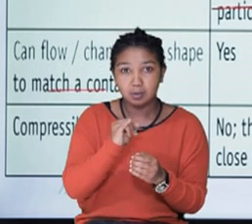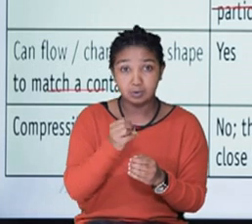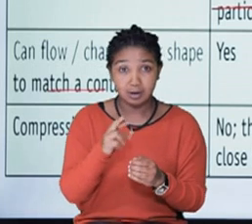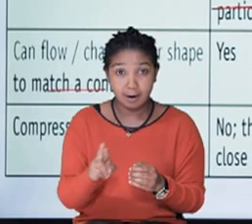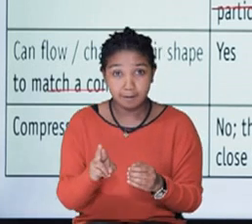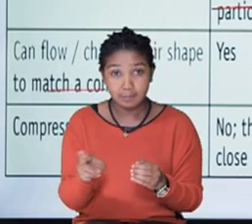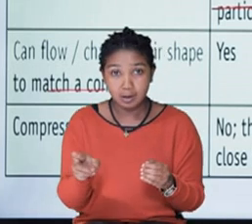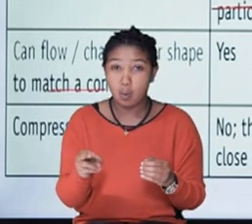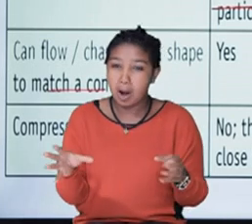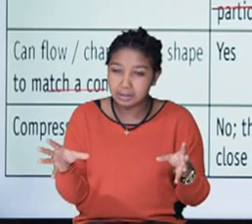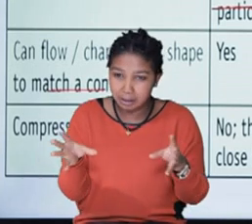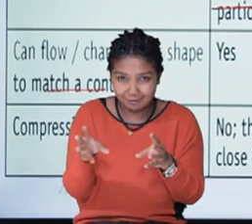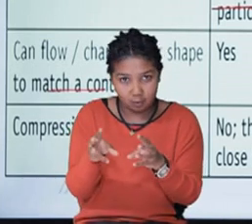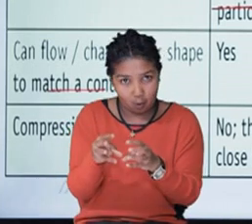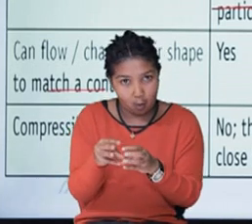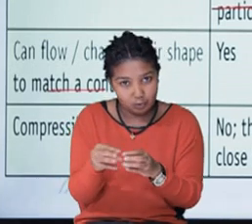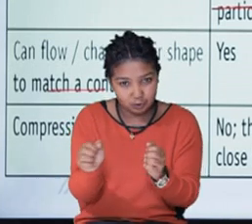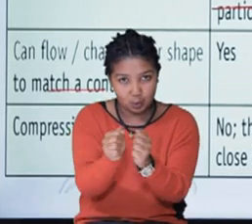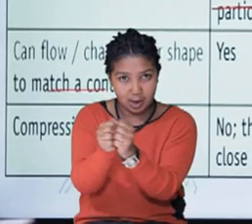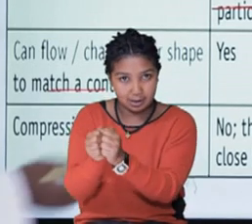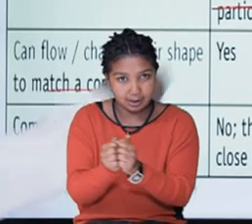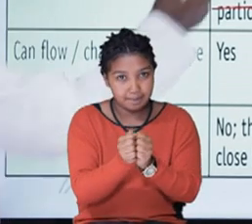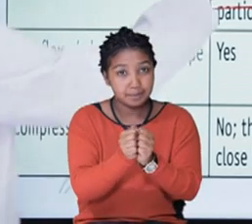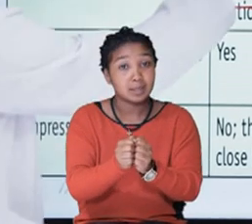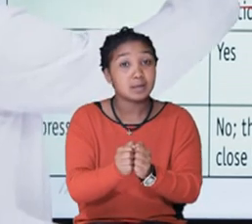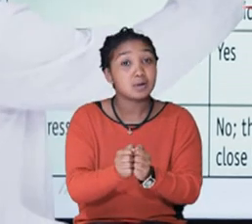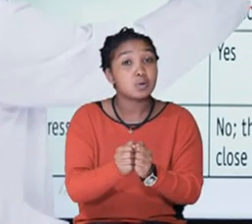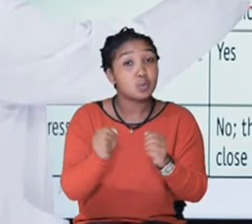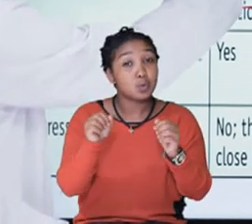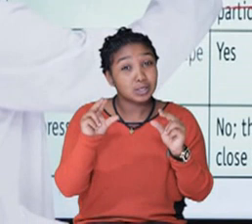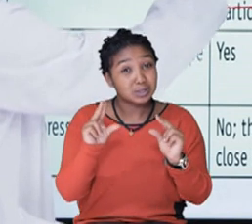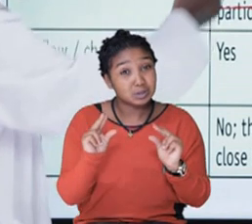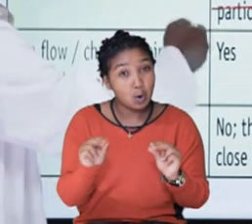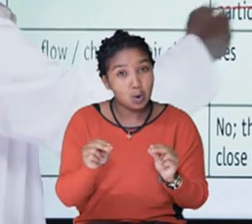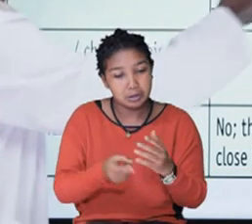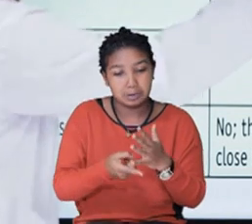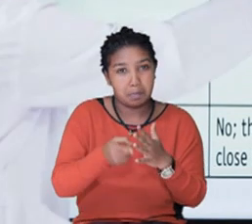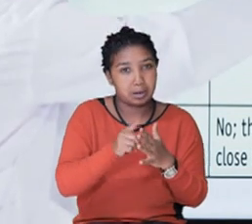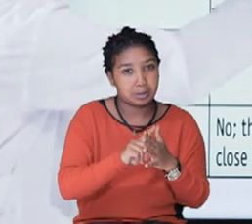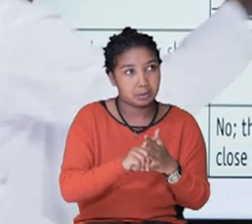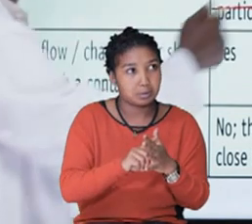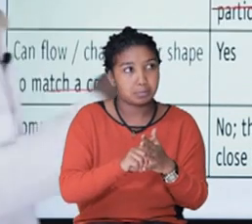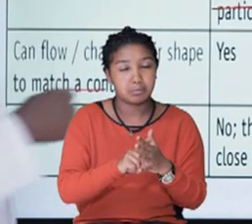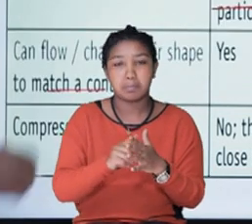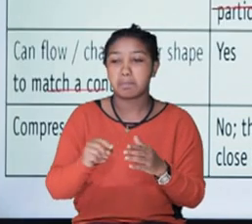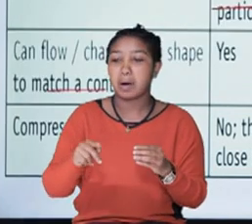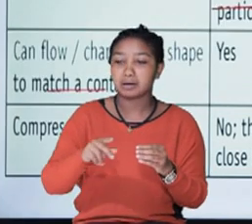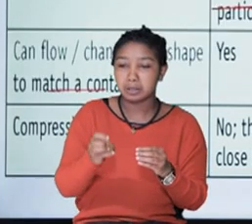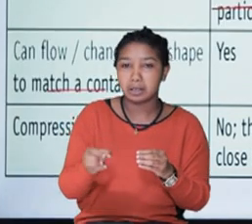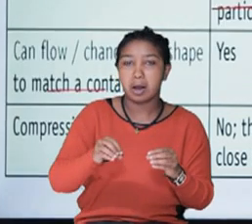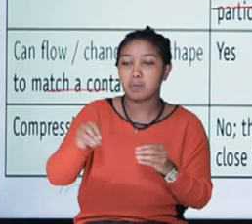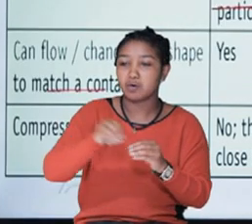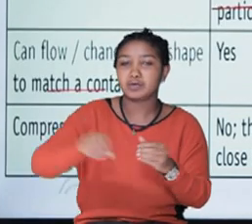are quietly close together, with no set of pattern, or particles can move